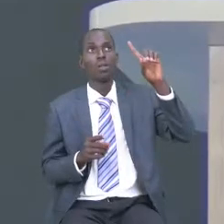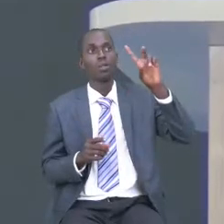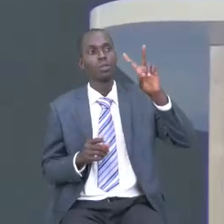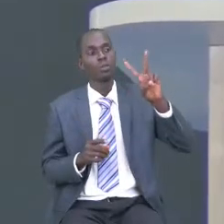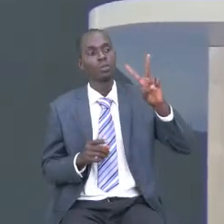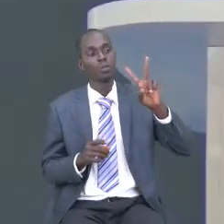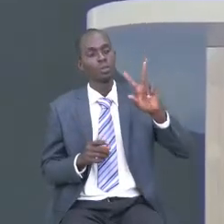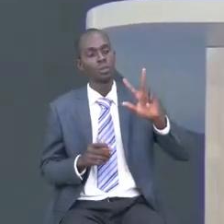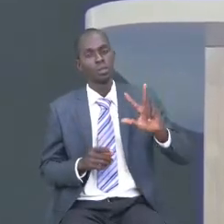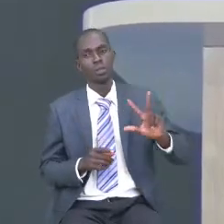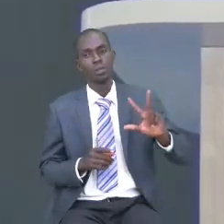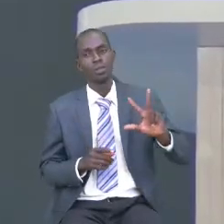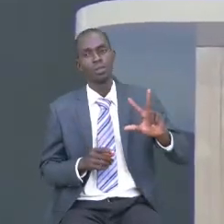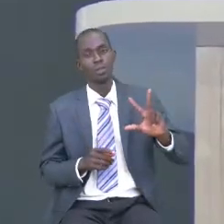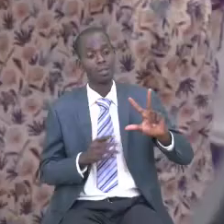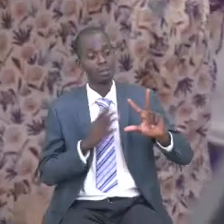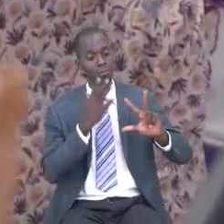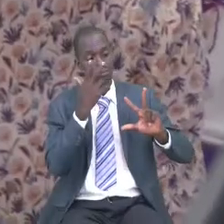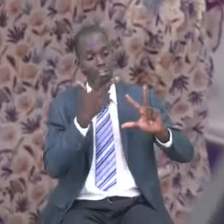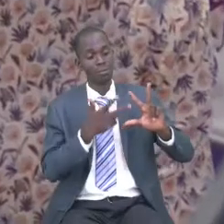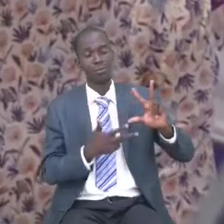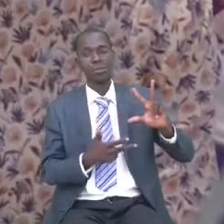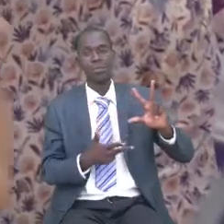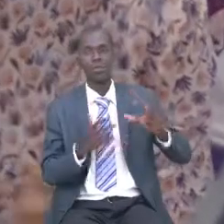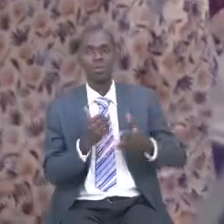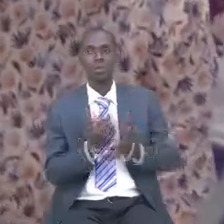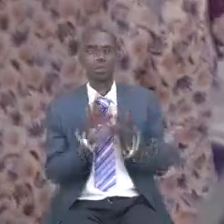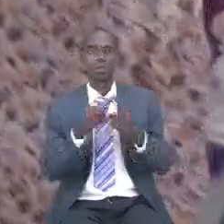1, 2, 3, you'll be there.